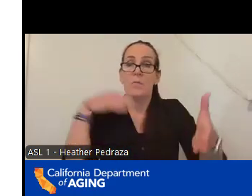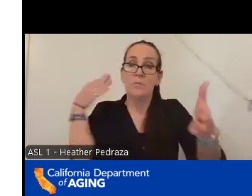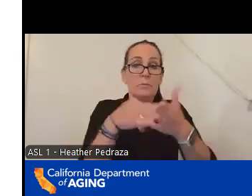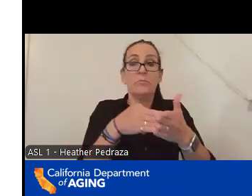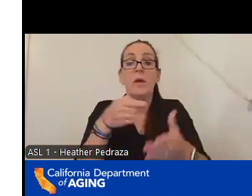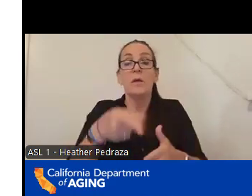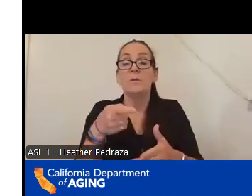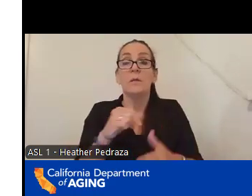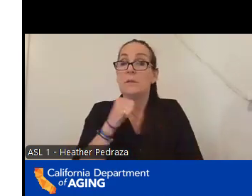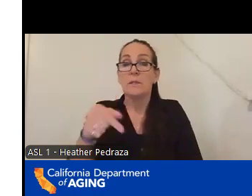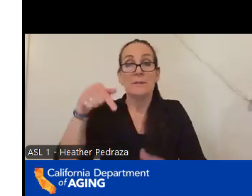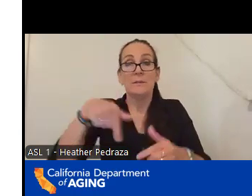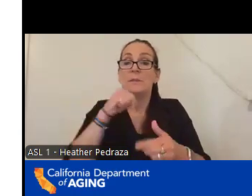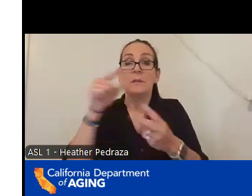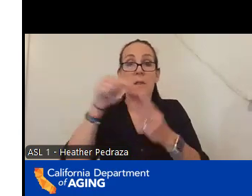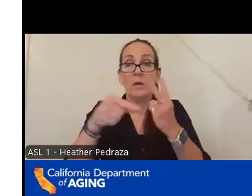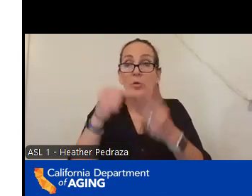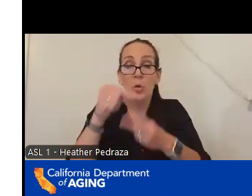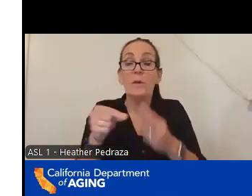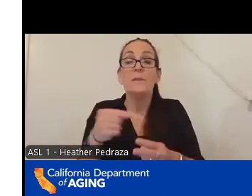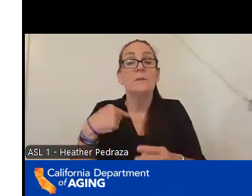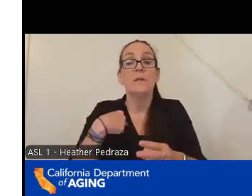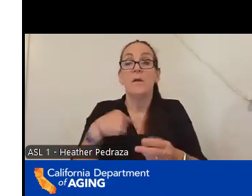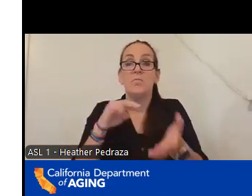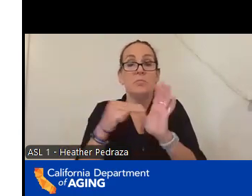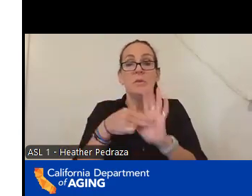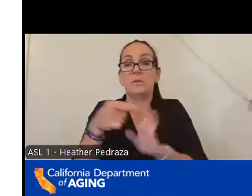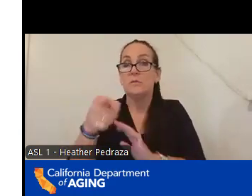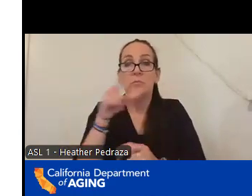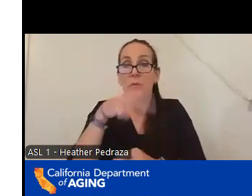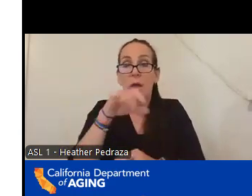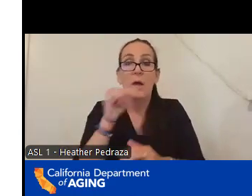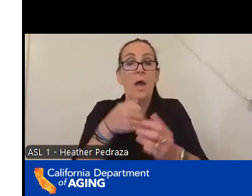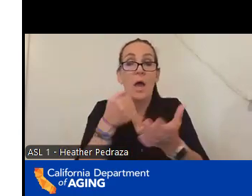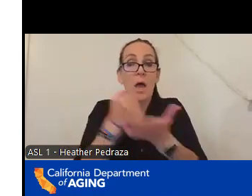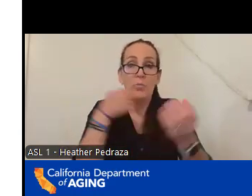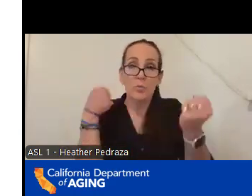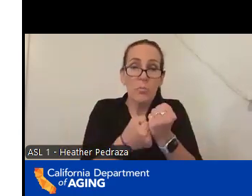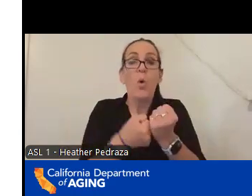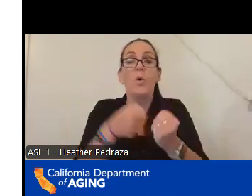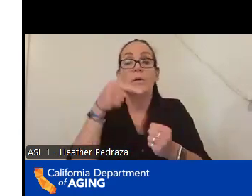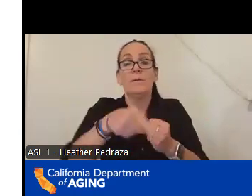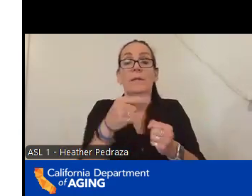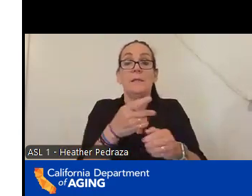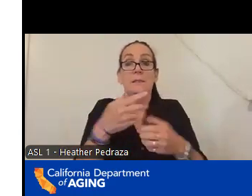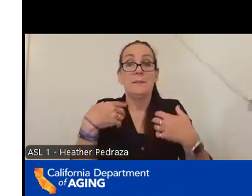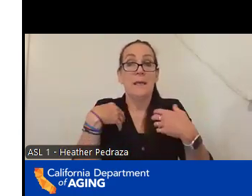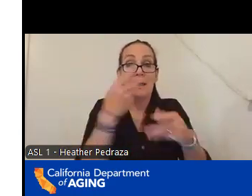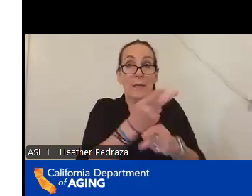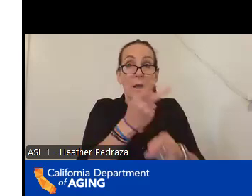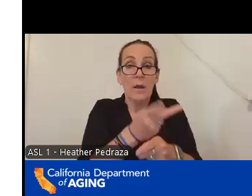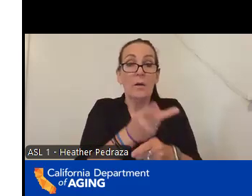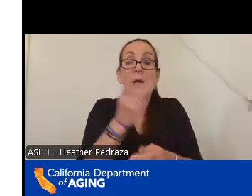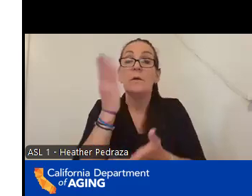from personal care services and the social model of care, and it's devoid of the fact that some people need